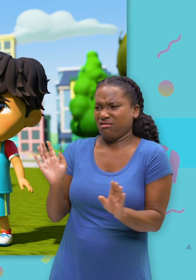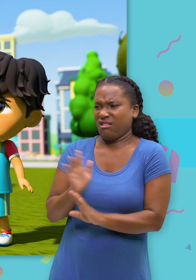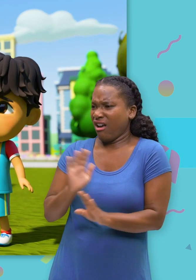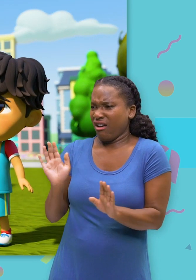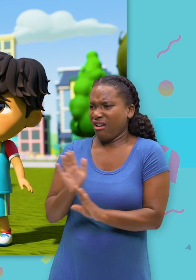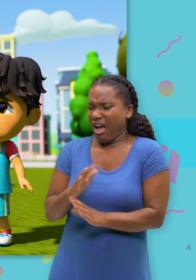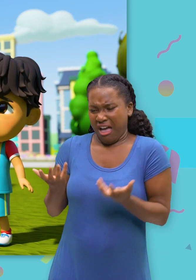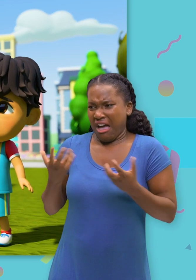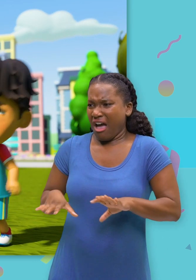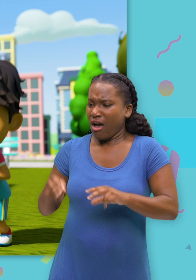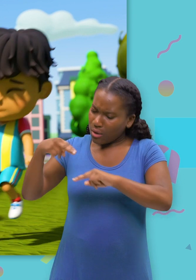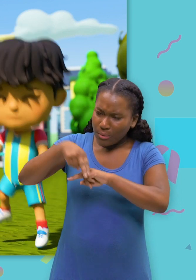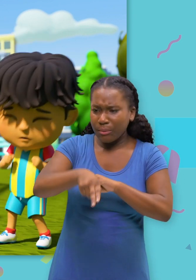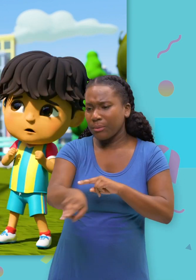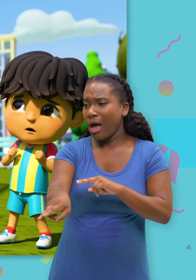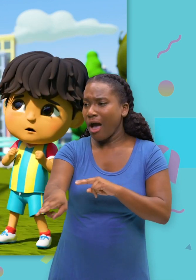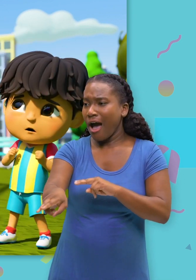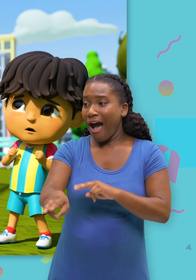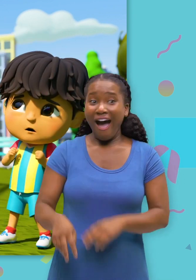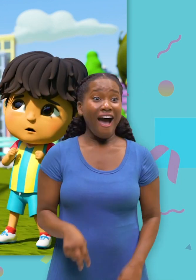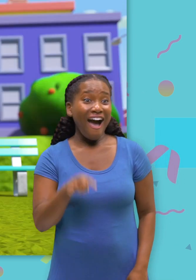No, no,